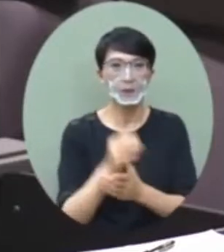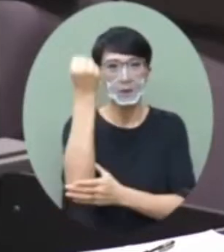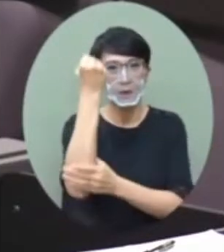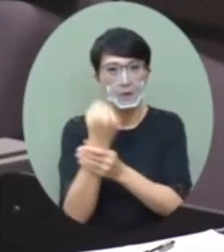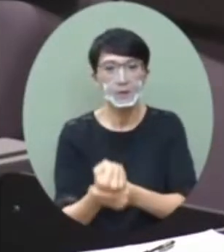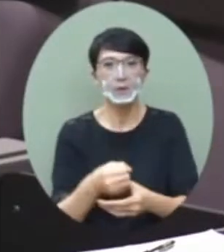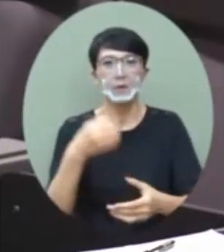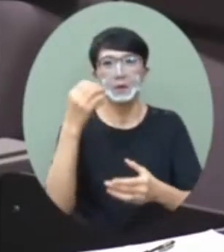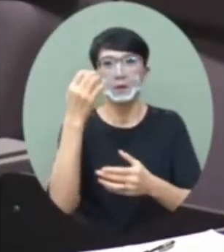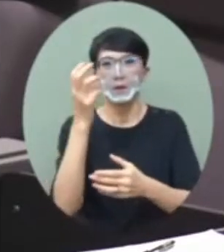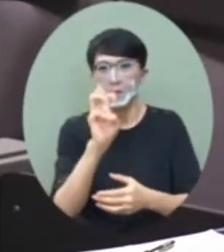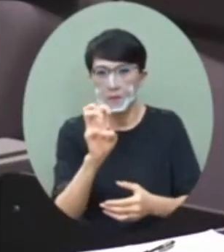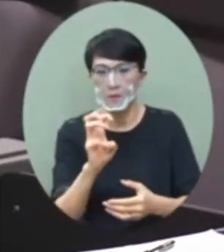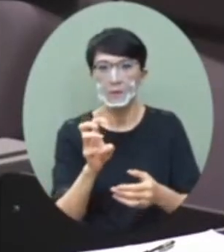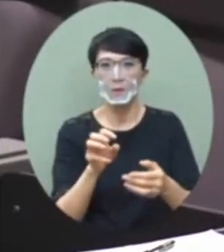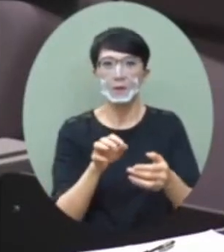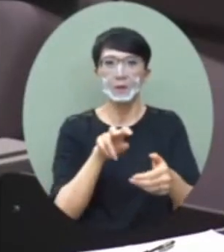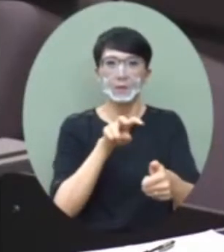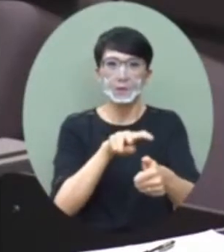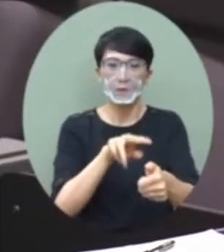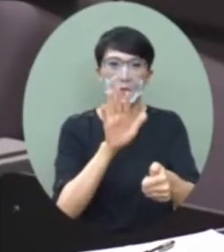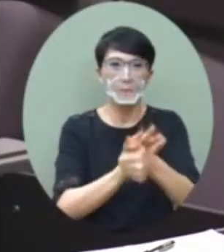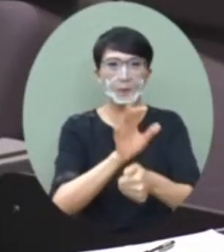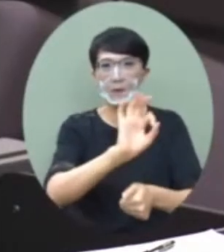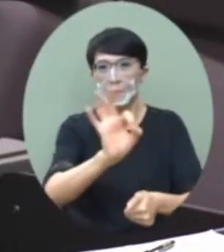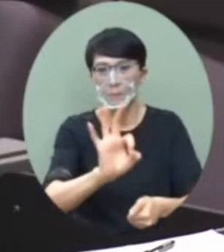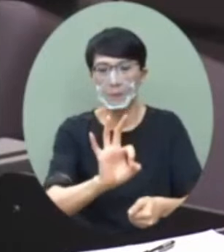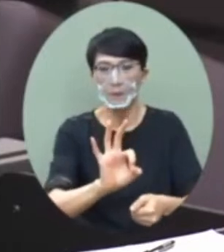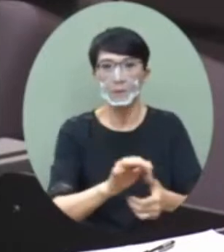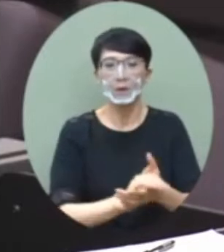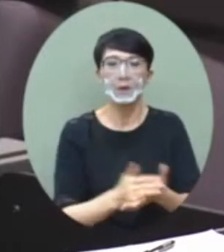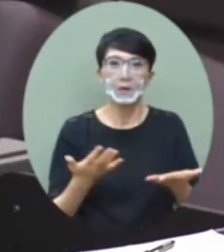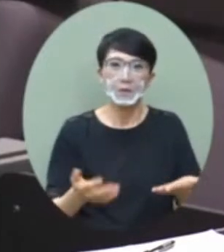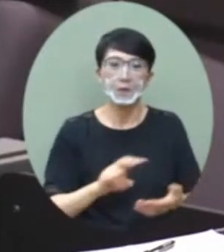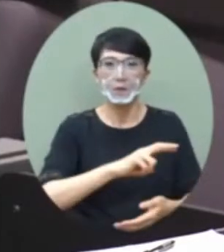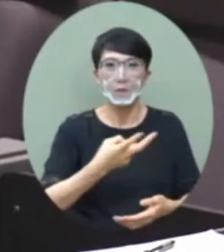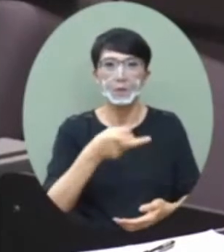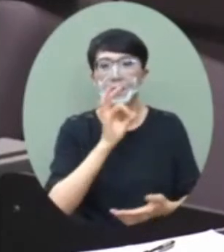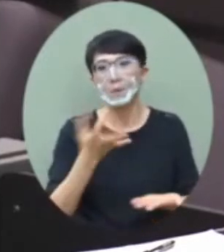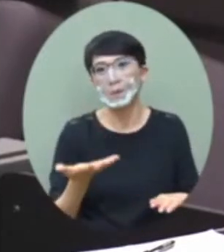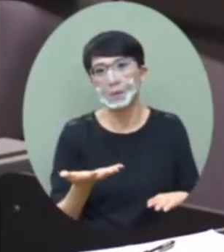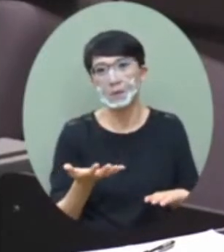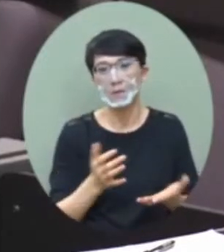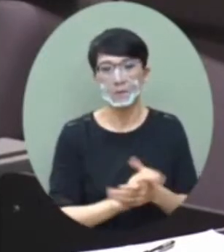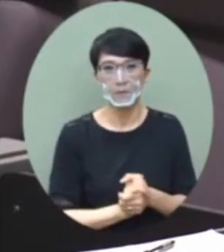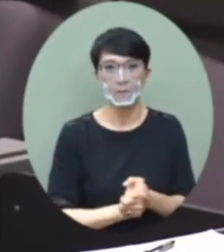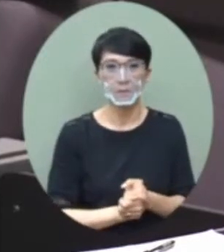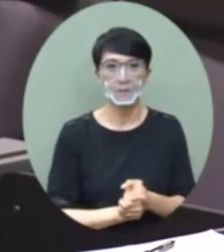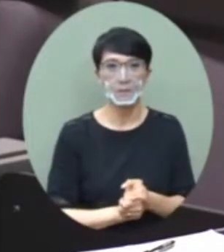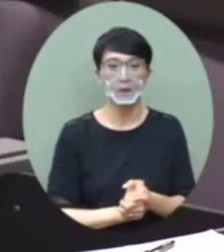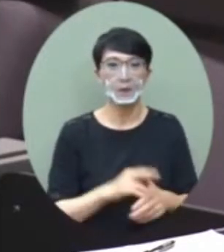facilities at AWE that are yet to be commenced, would they be open for use?